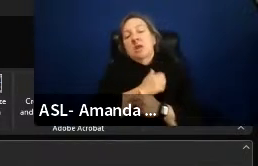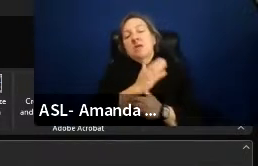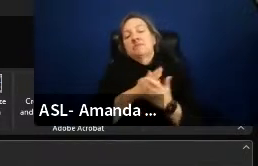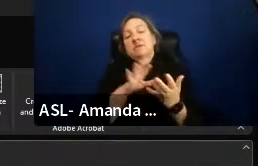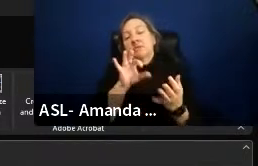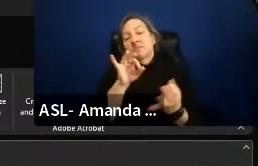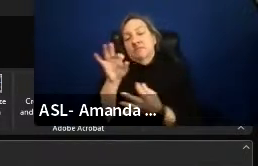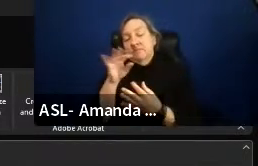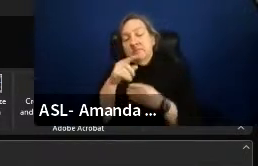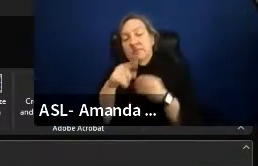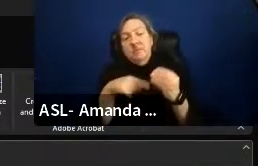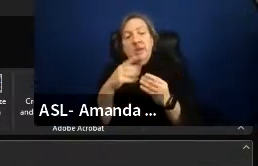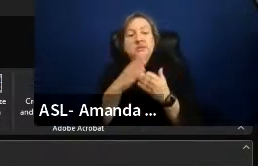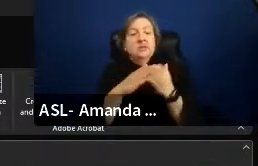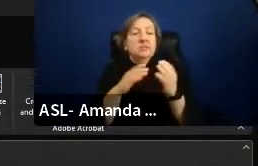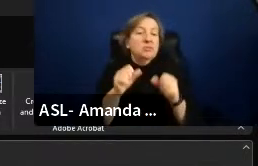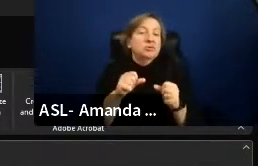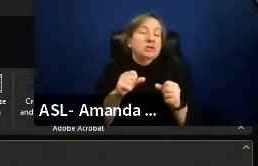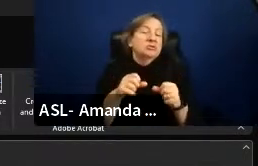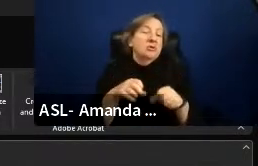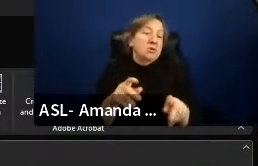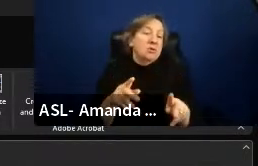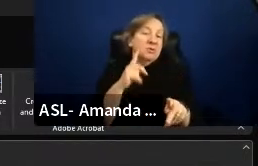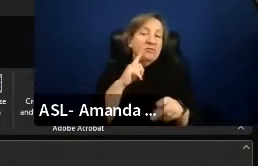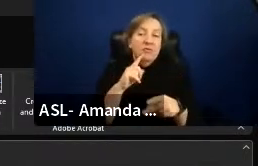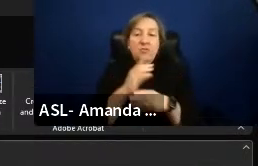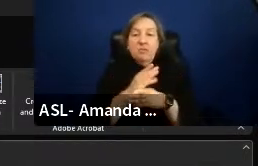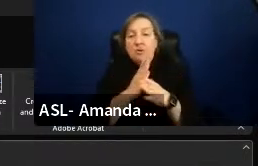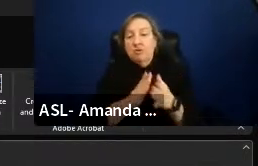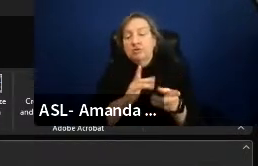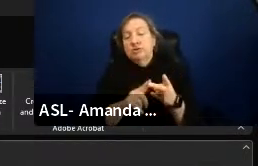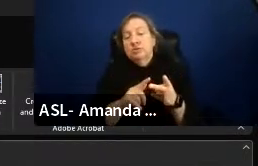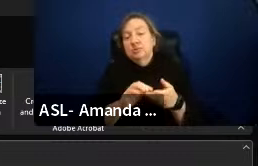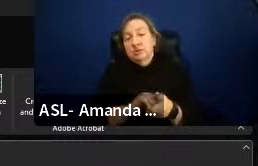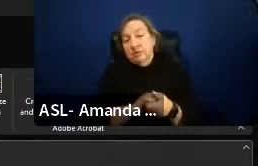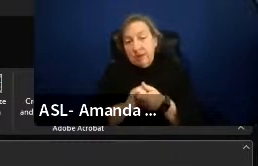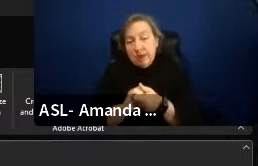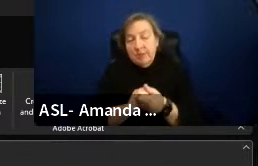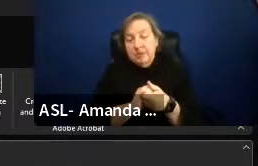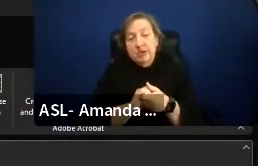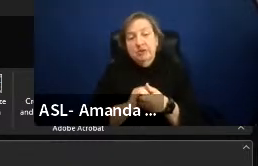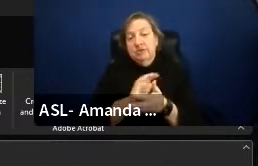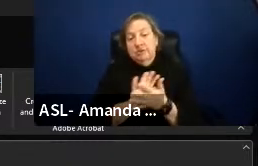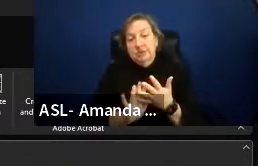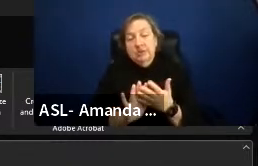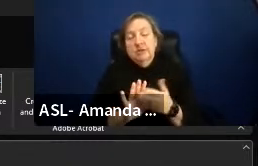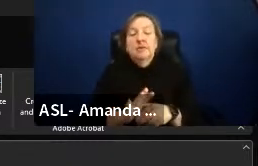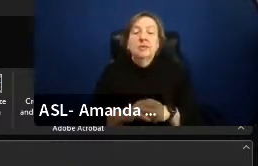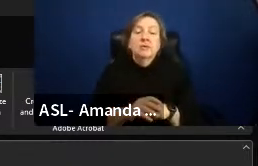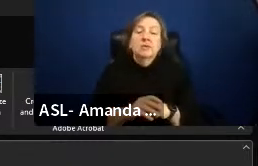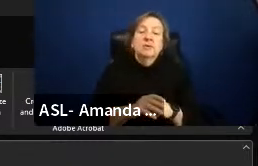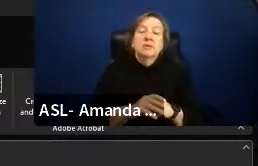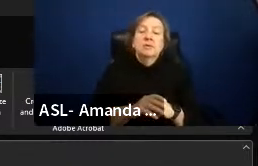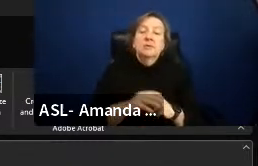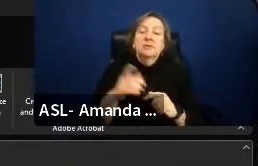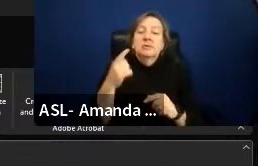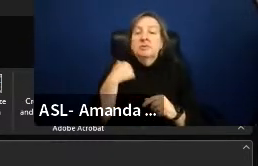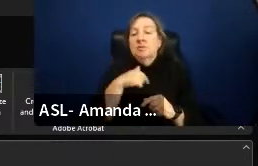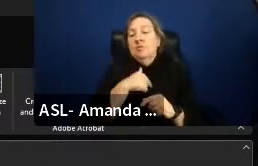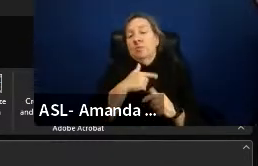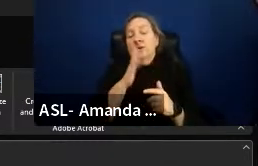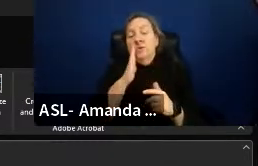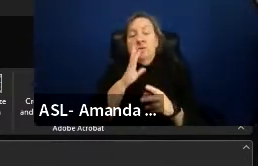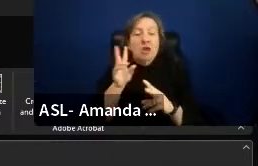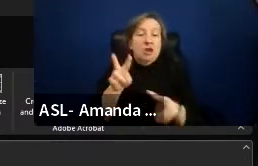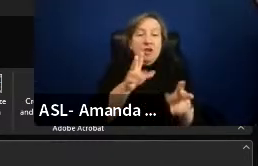input on some potential opportunities for partnership, collaboration here, as we would look to